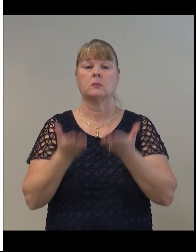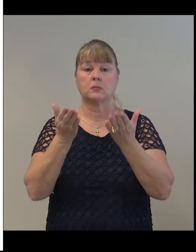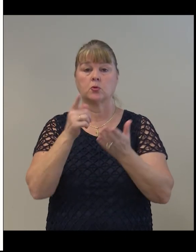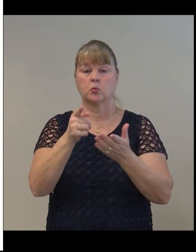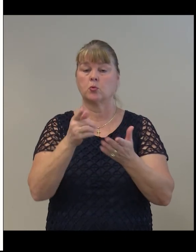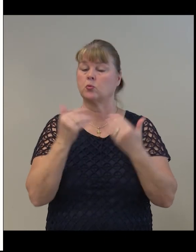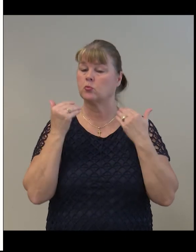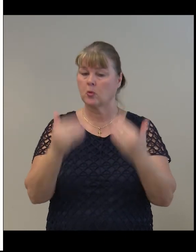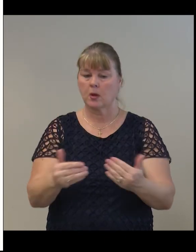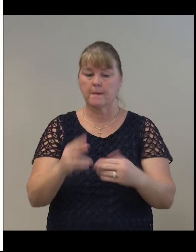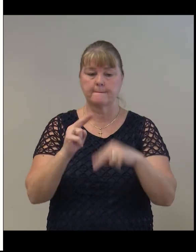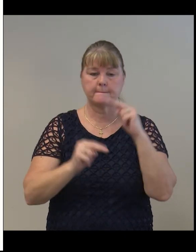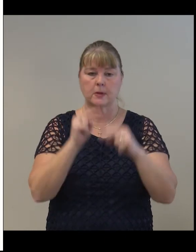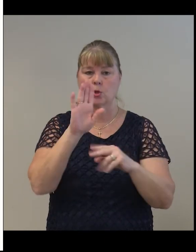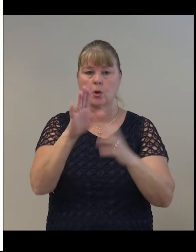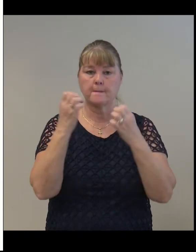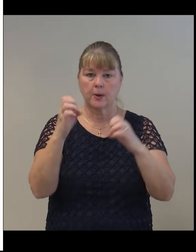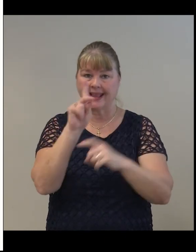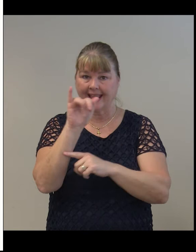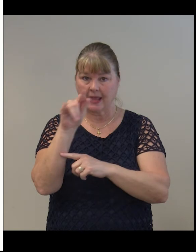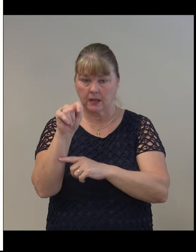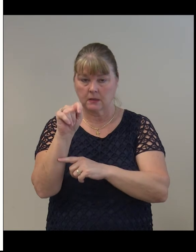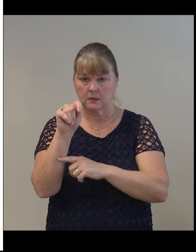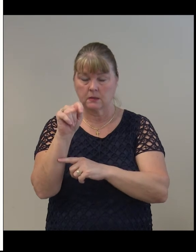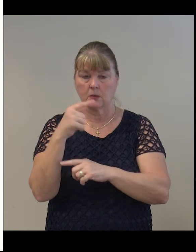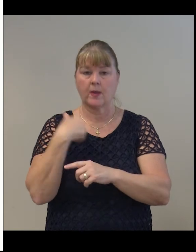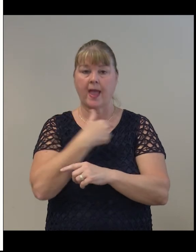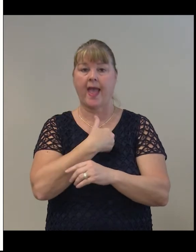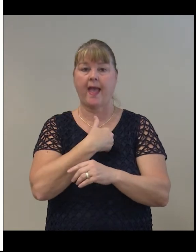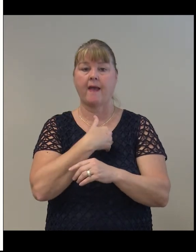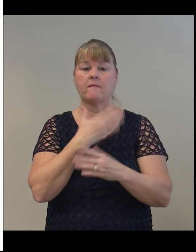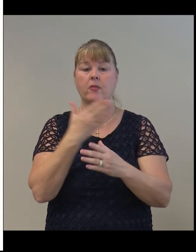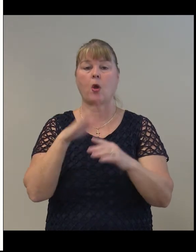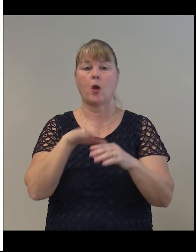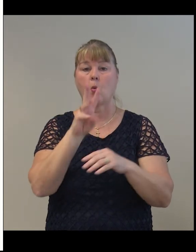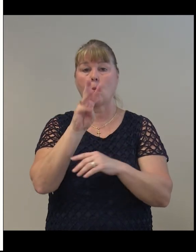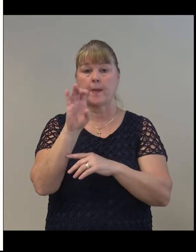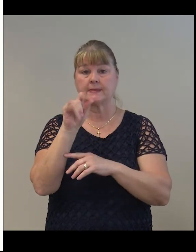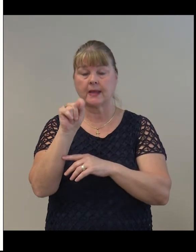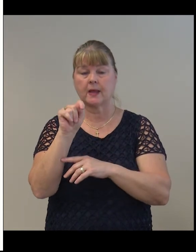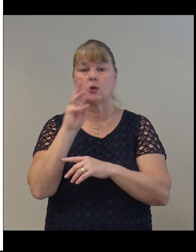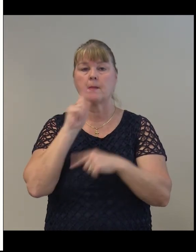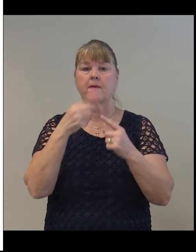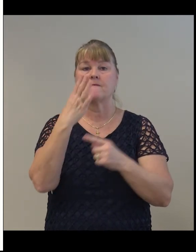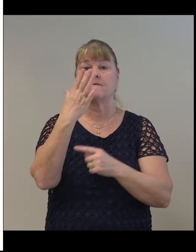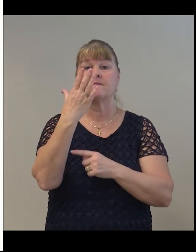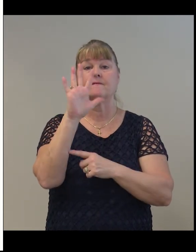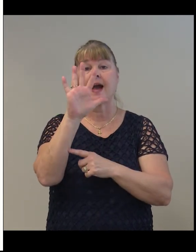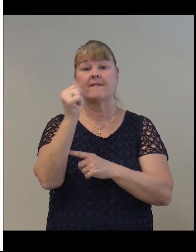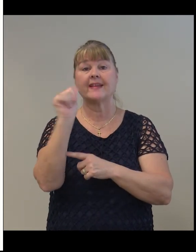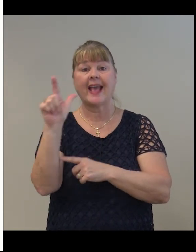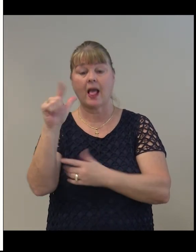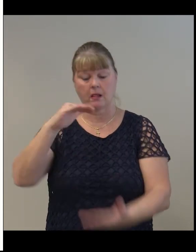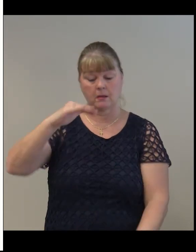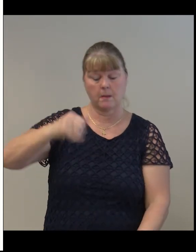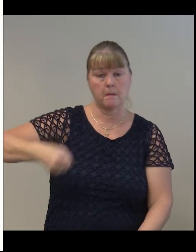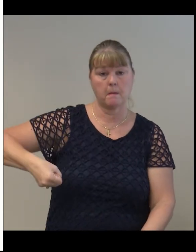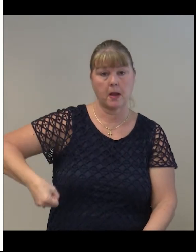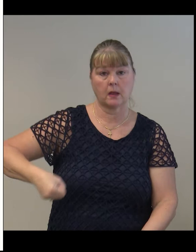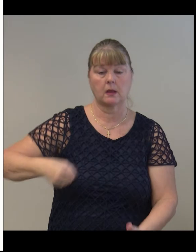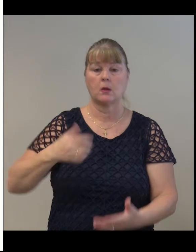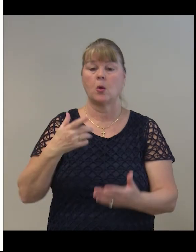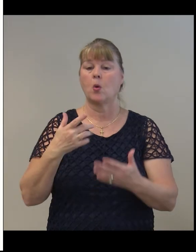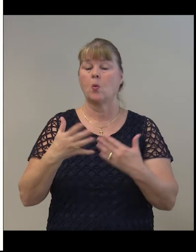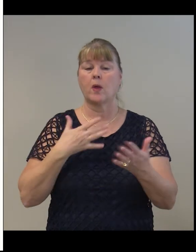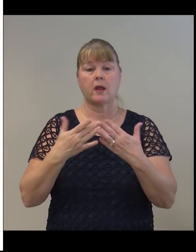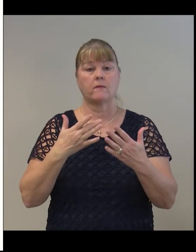highly recommend that you go ahead and build your emergency kit. We have things on our website that talk about a 5-gallon bucket, whatever